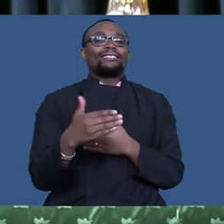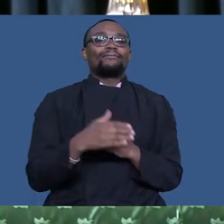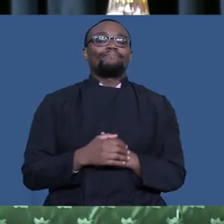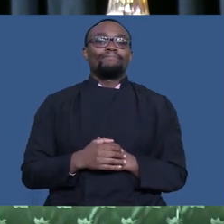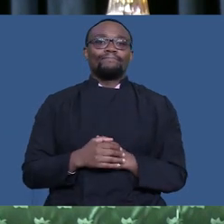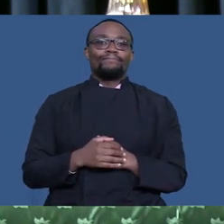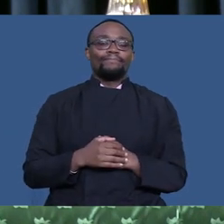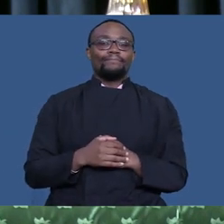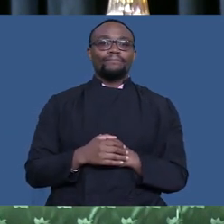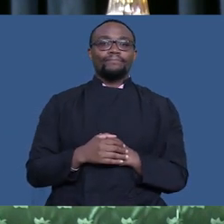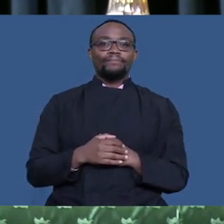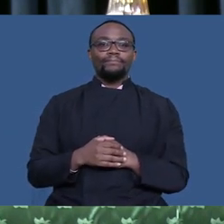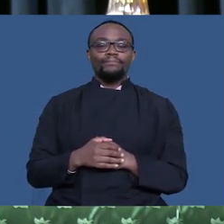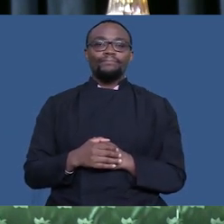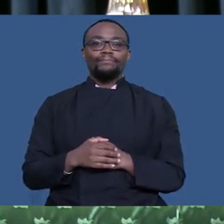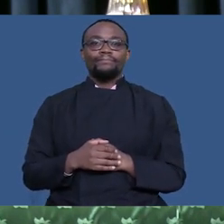End of quote.